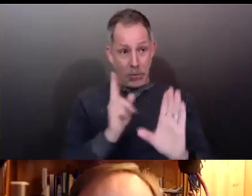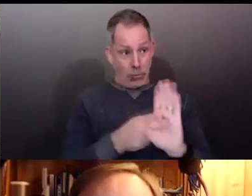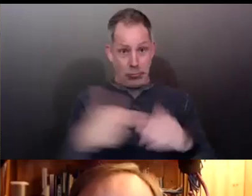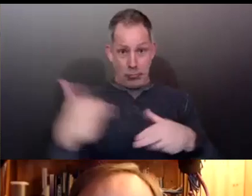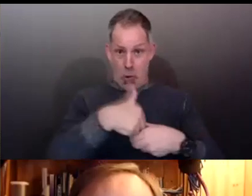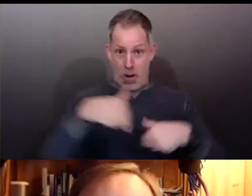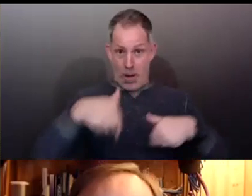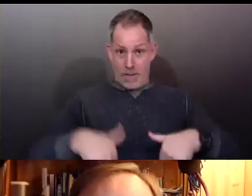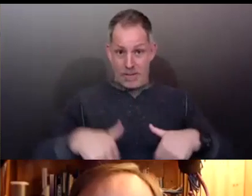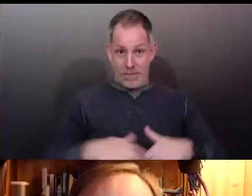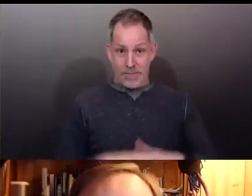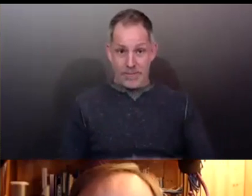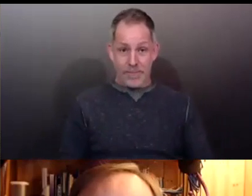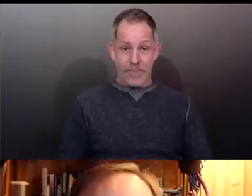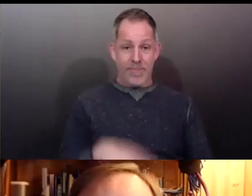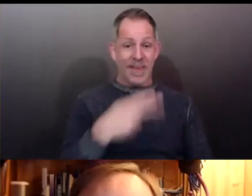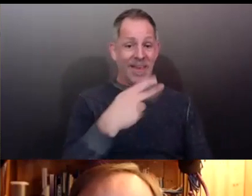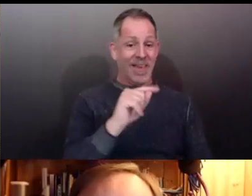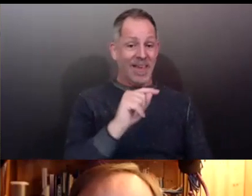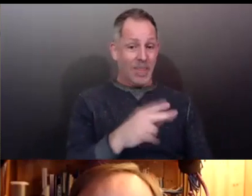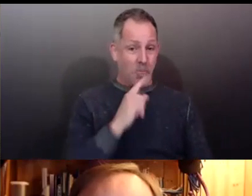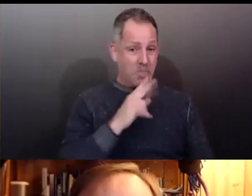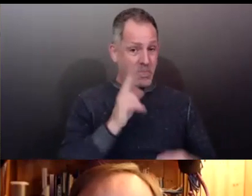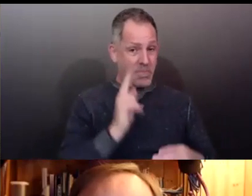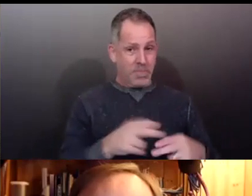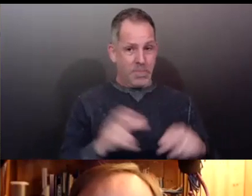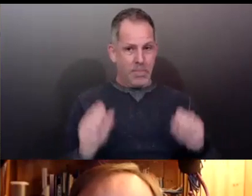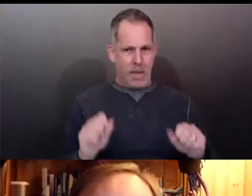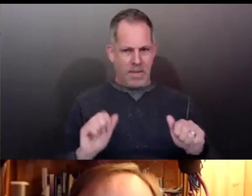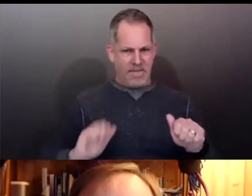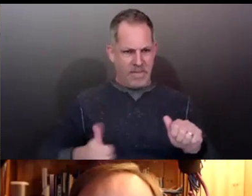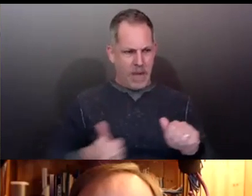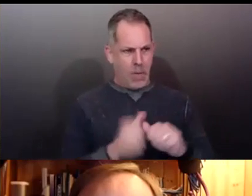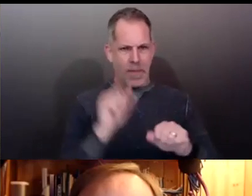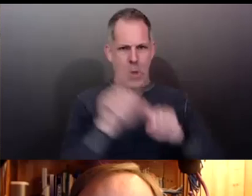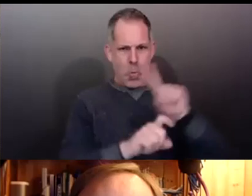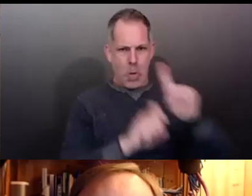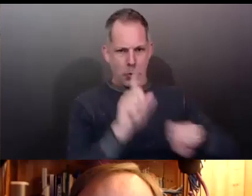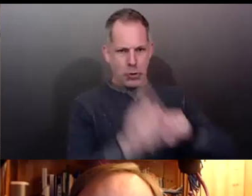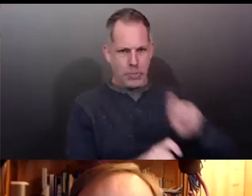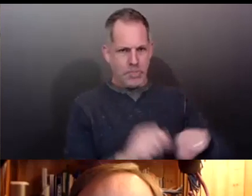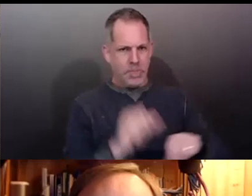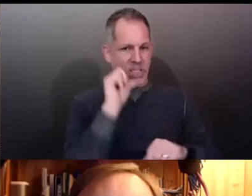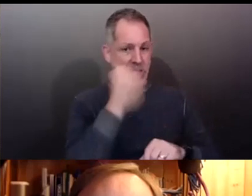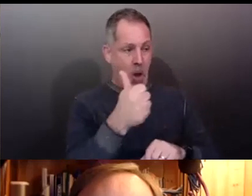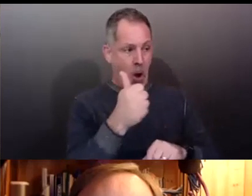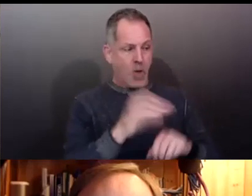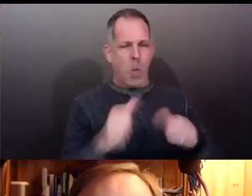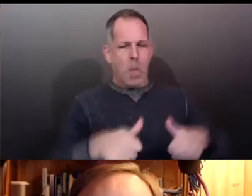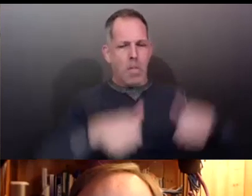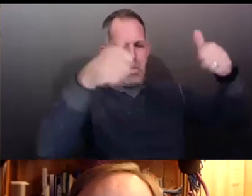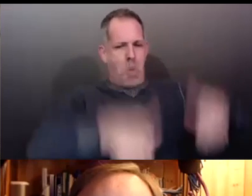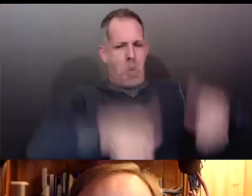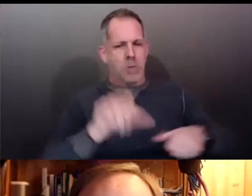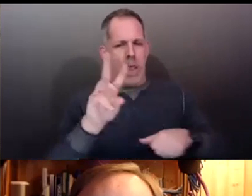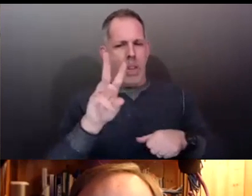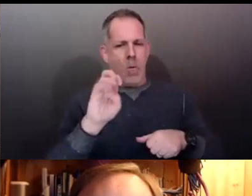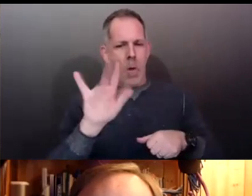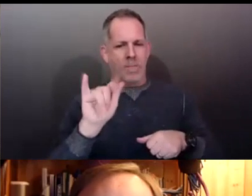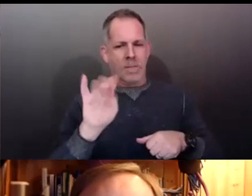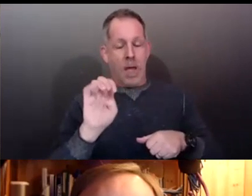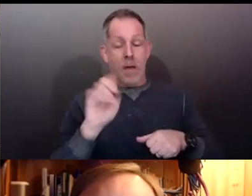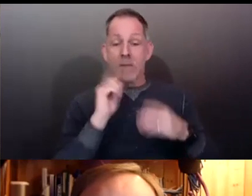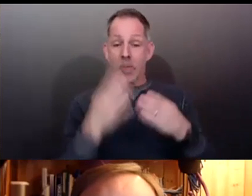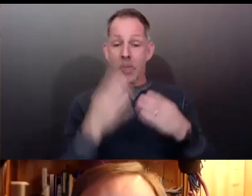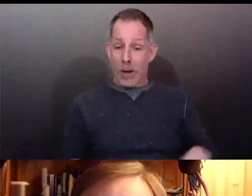be posting follow-up questions and answers tomorrow on the website. So with that, we are adjourned. So again, thank you for joining us.